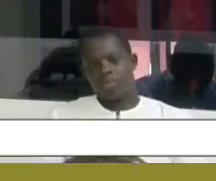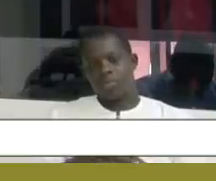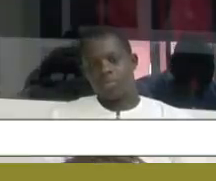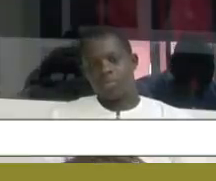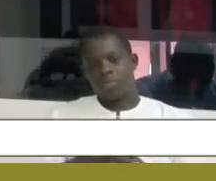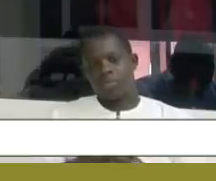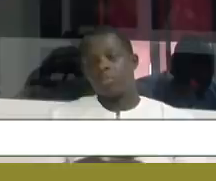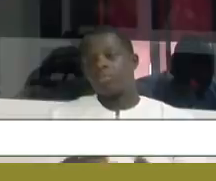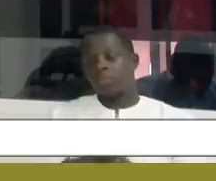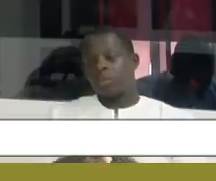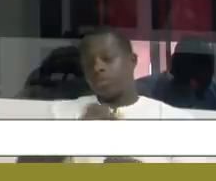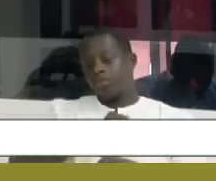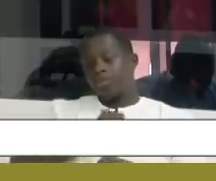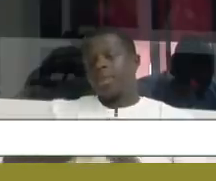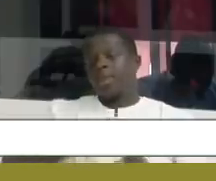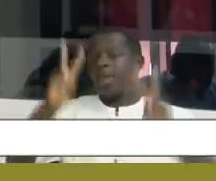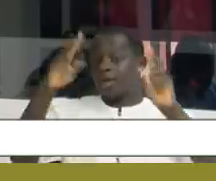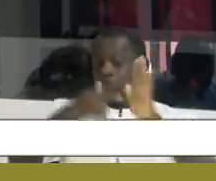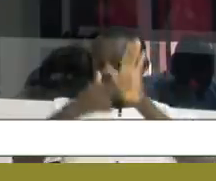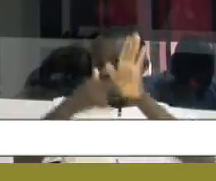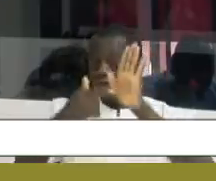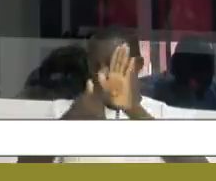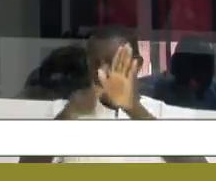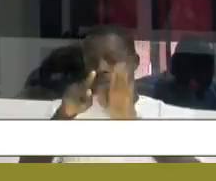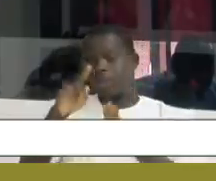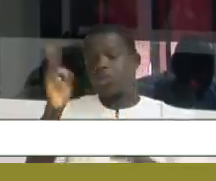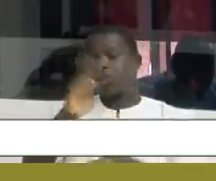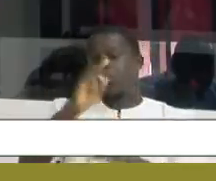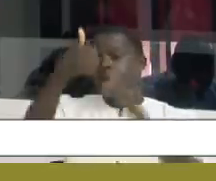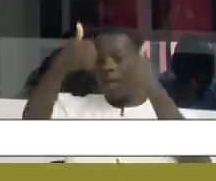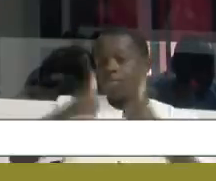that this was going to happen. It was imminent. In fact, let me,